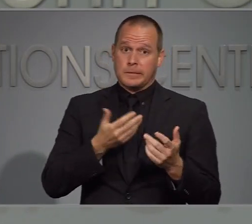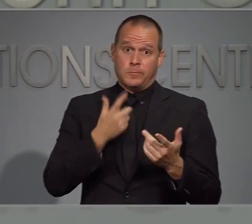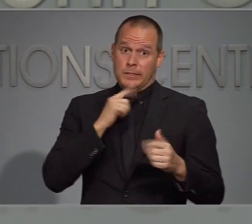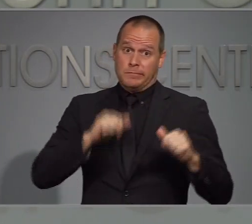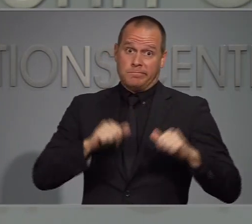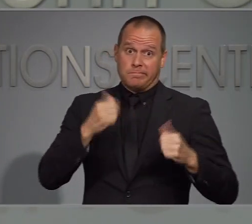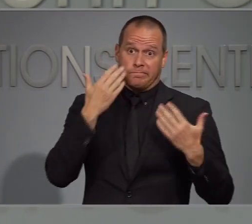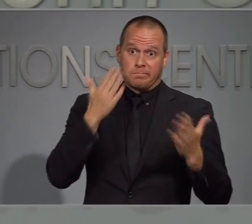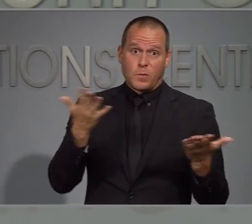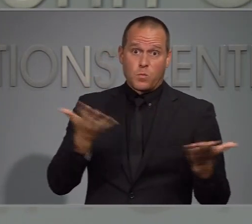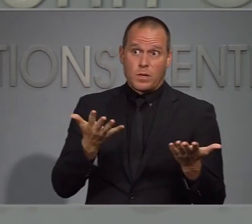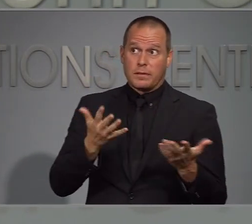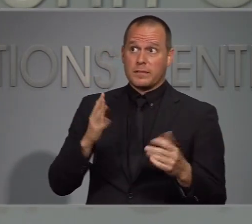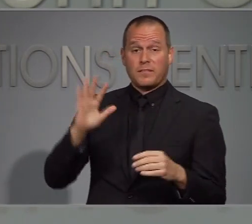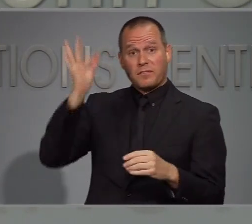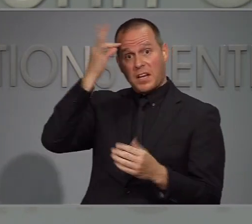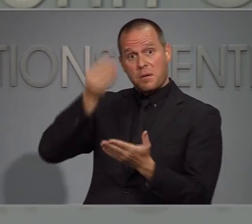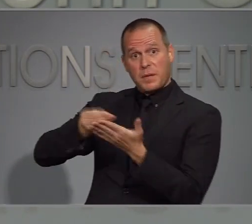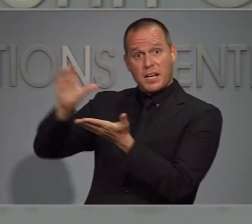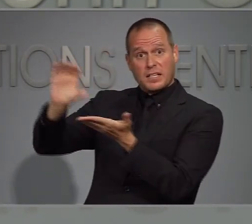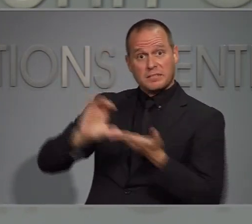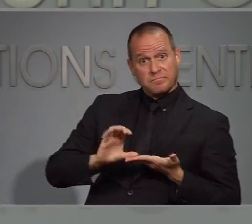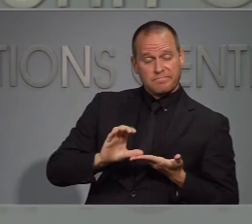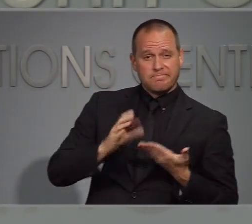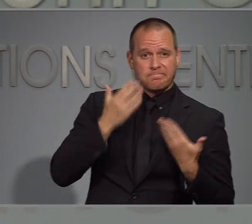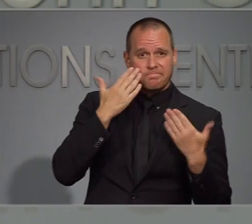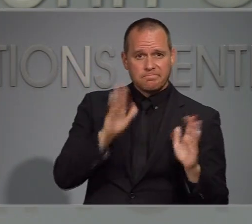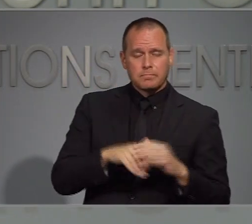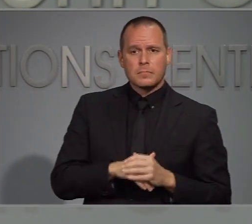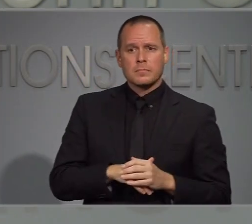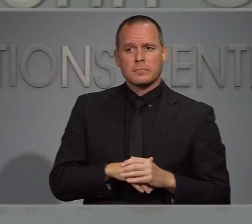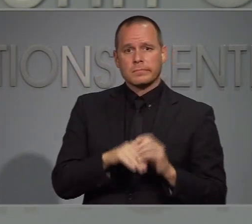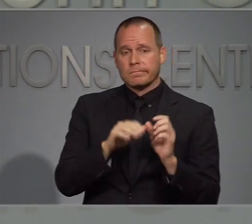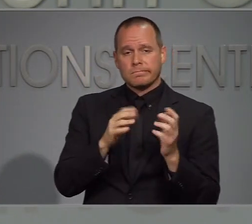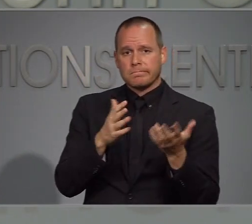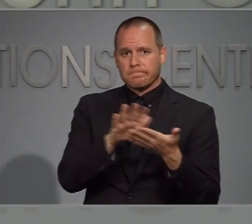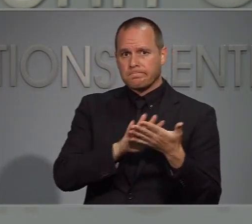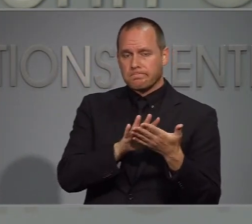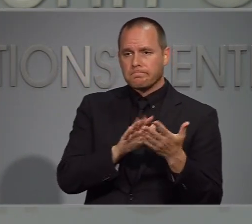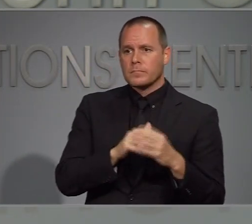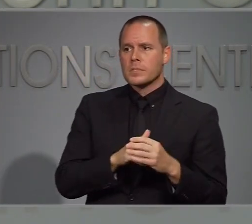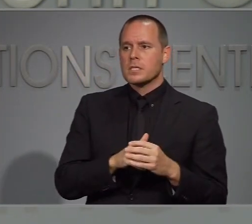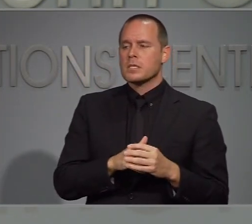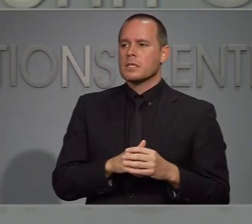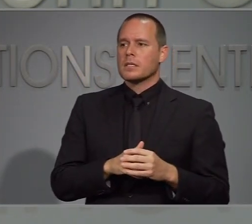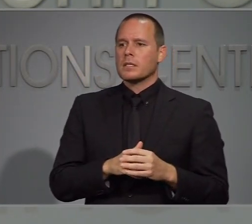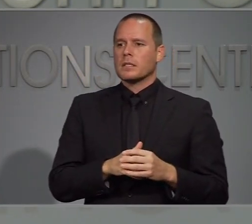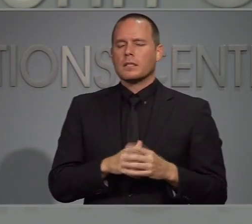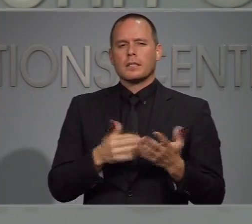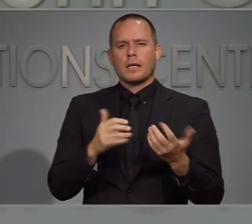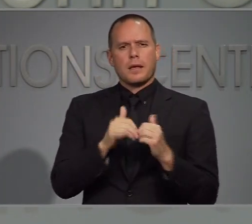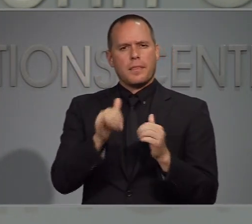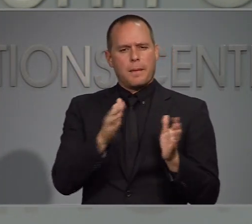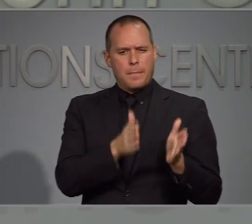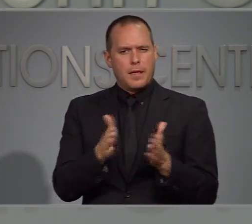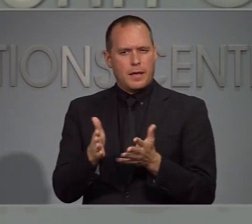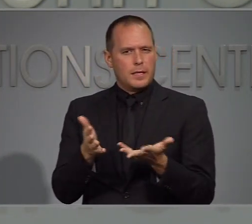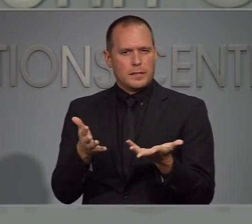given federal funds, but how is that changing storm planning, if at